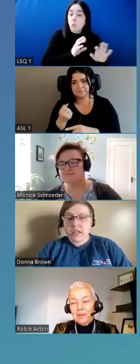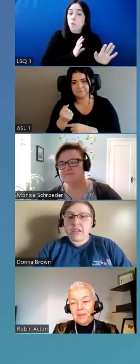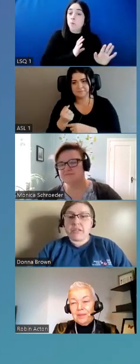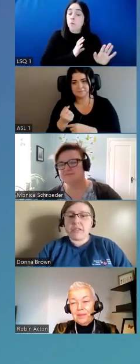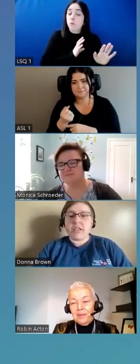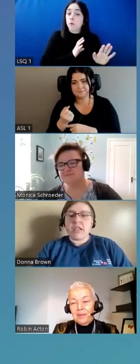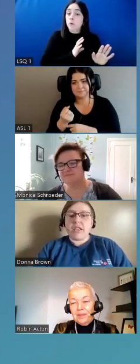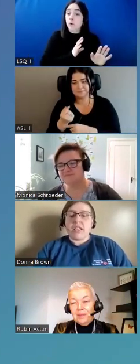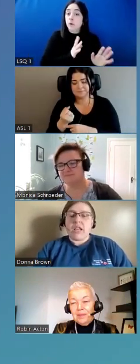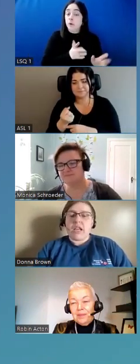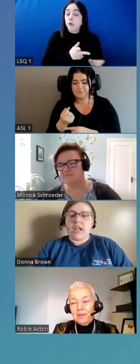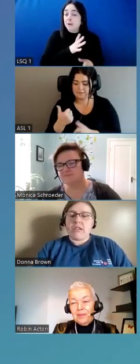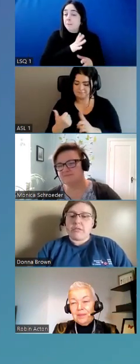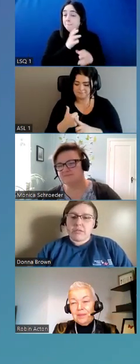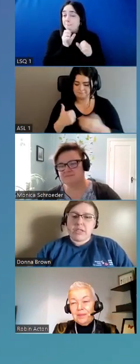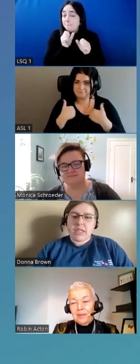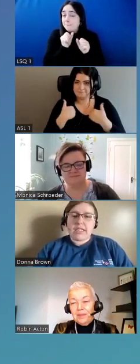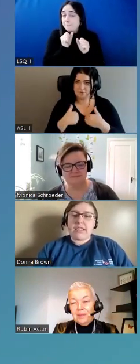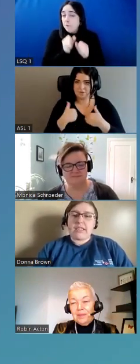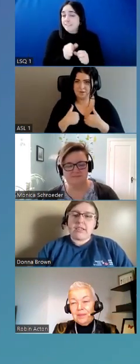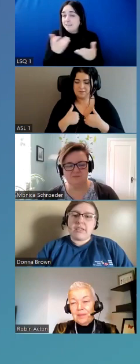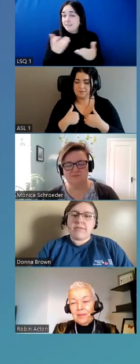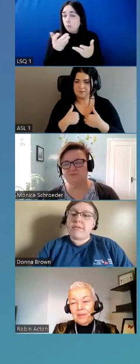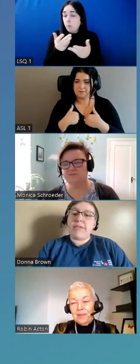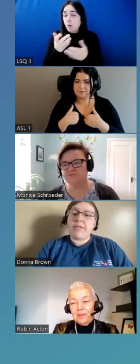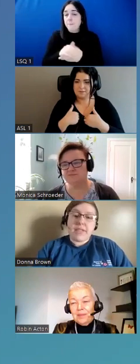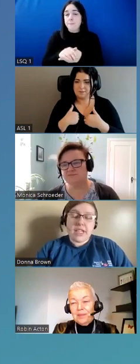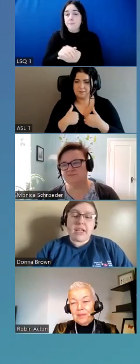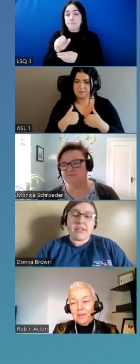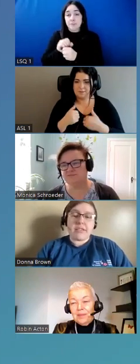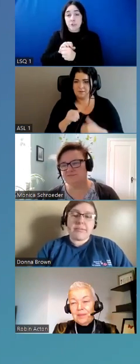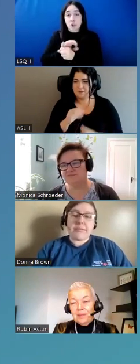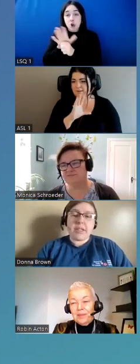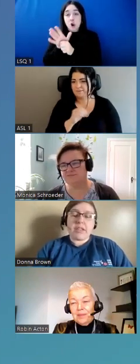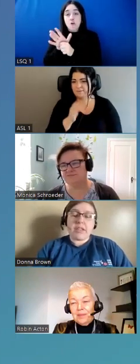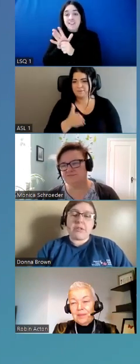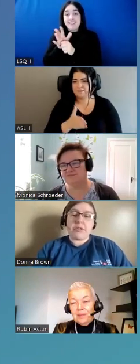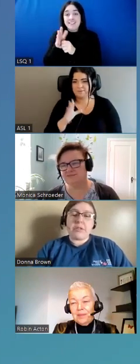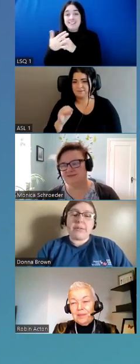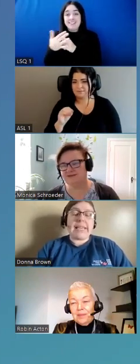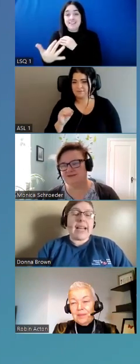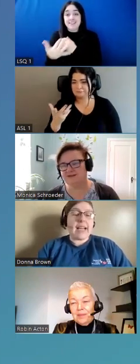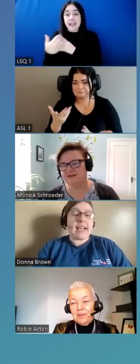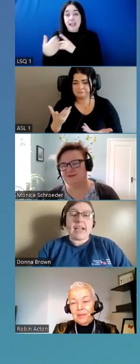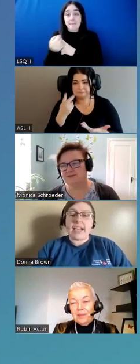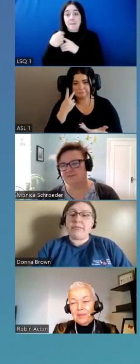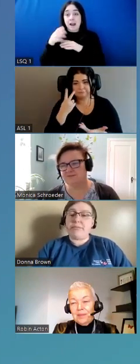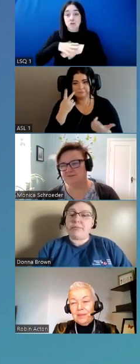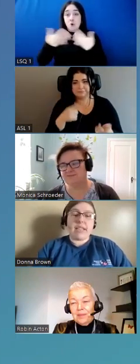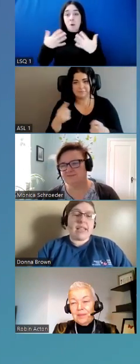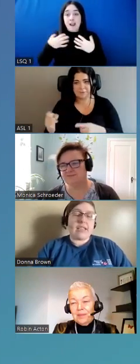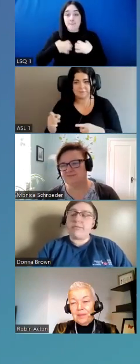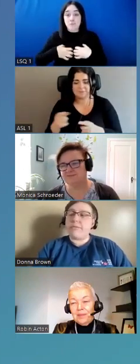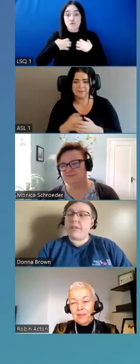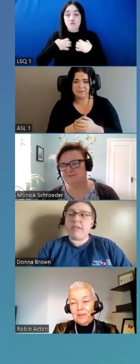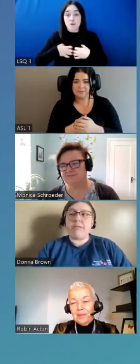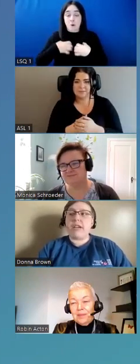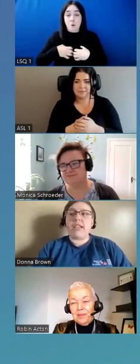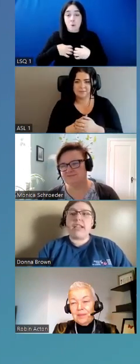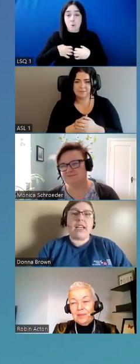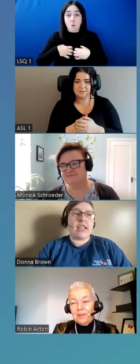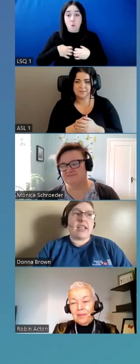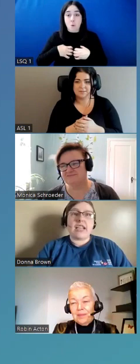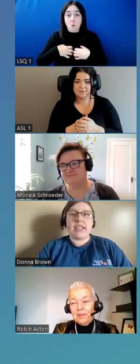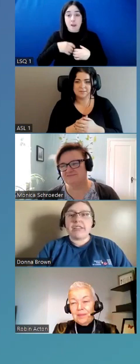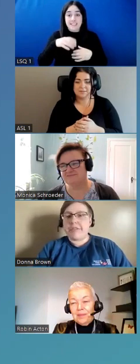in the lungs, and it's 50-50 chance. So yeah, it's very